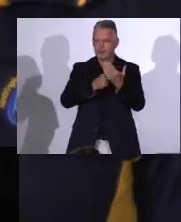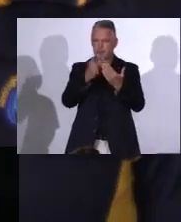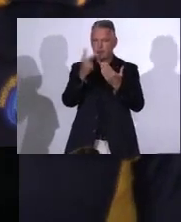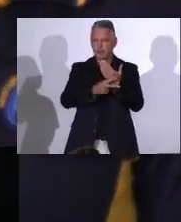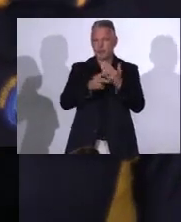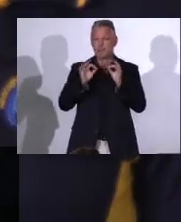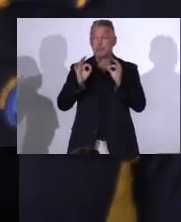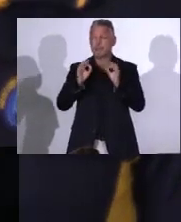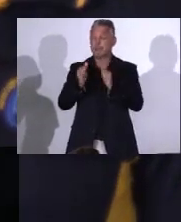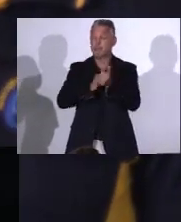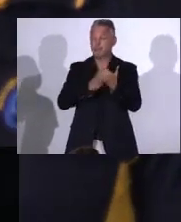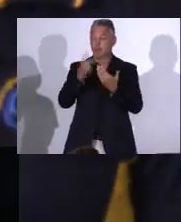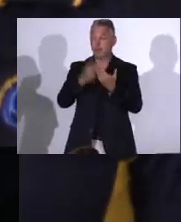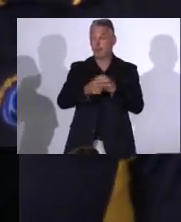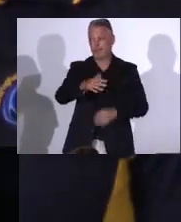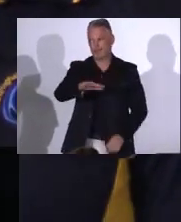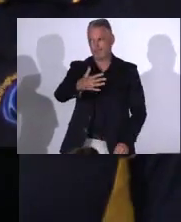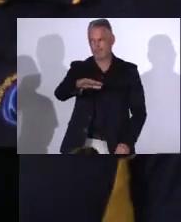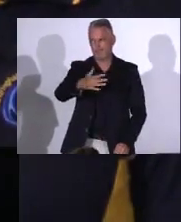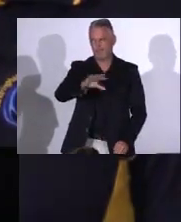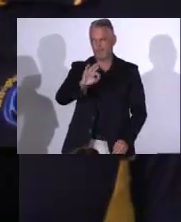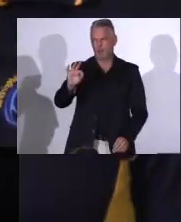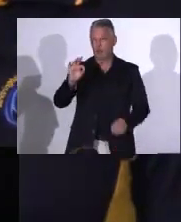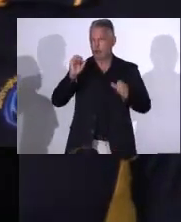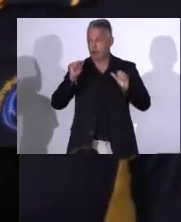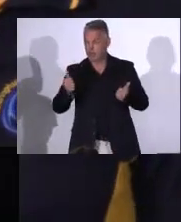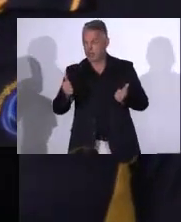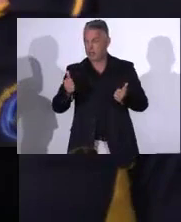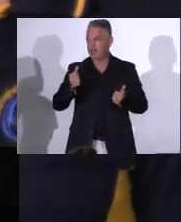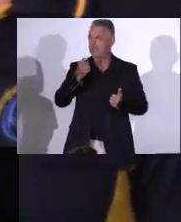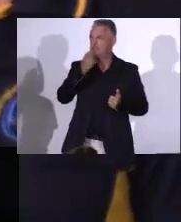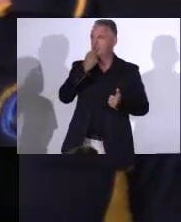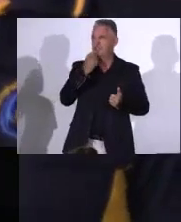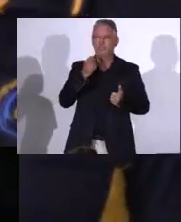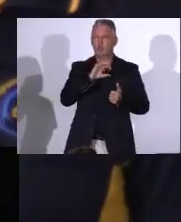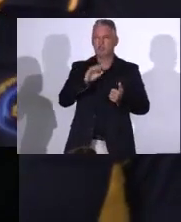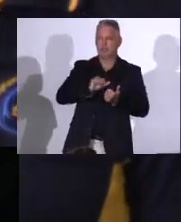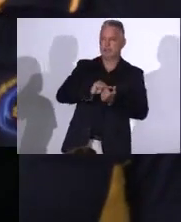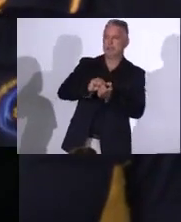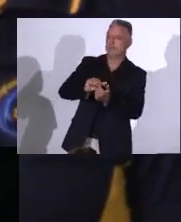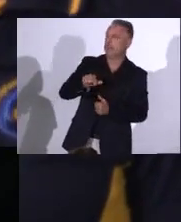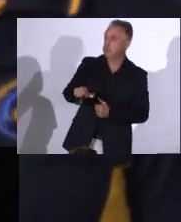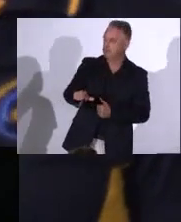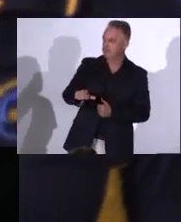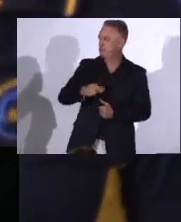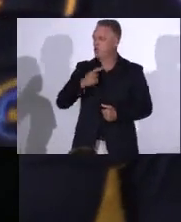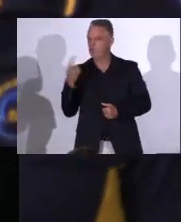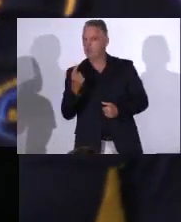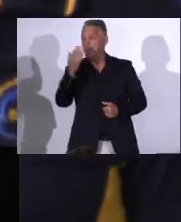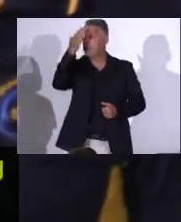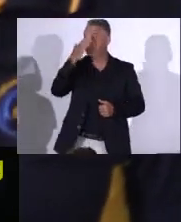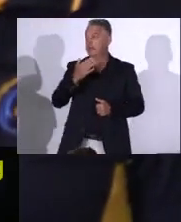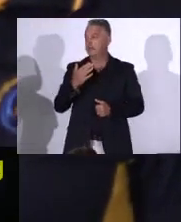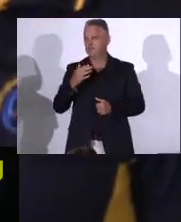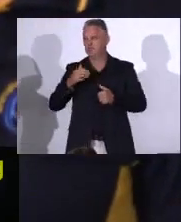particularly sporting programs, were a bit of a challenge, bit of a refusal, that sort of thing, weren't quite catering for them. So the three of us are netballers